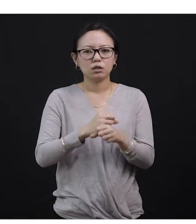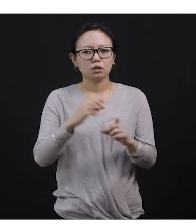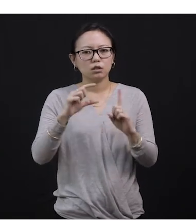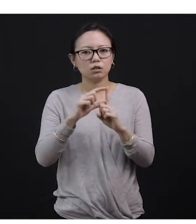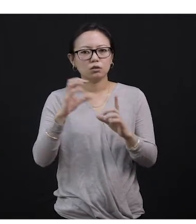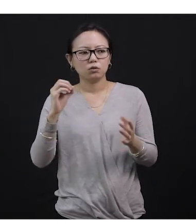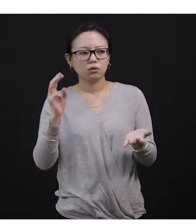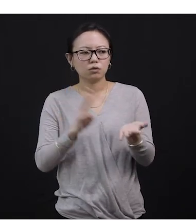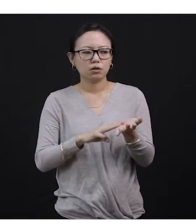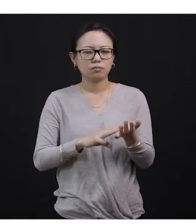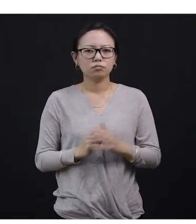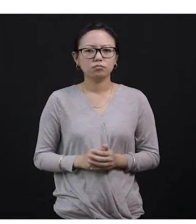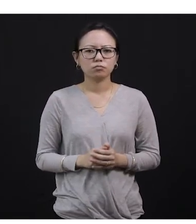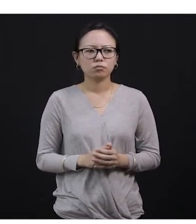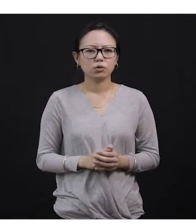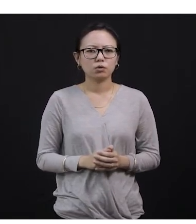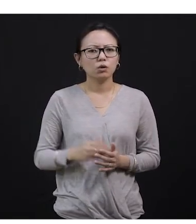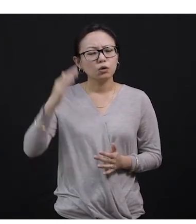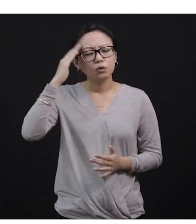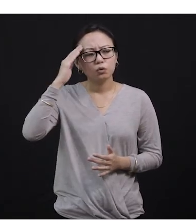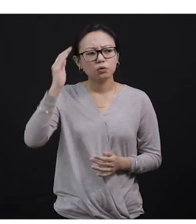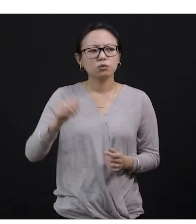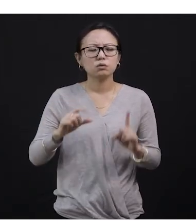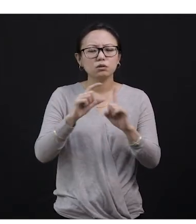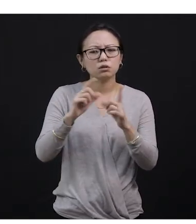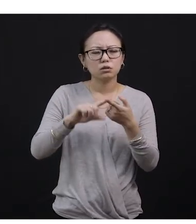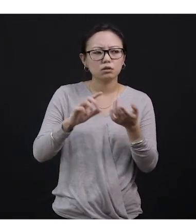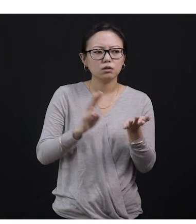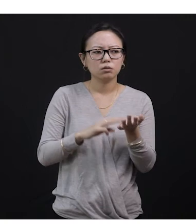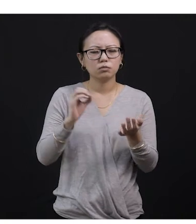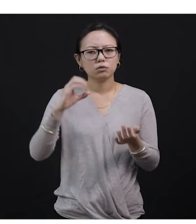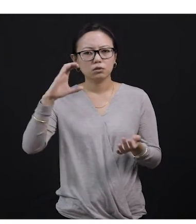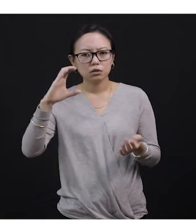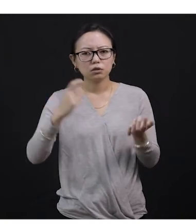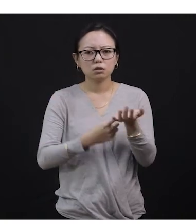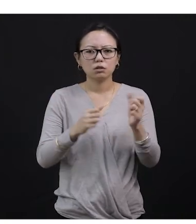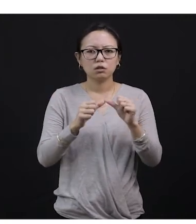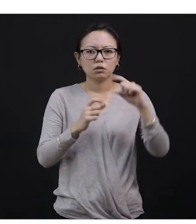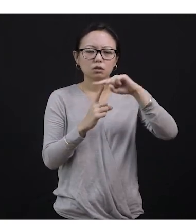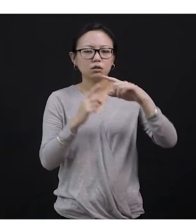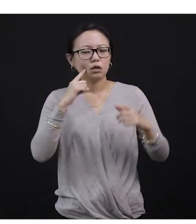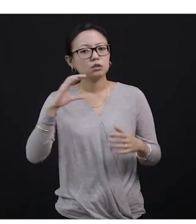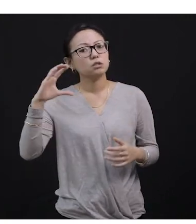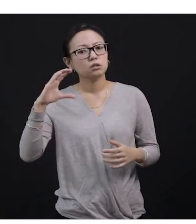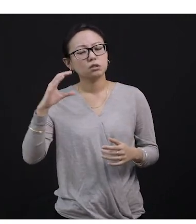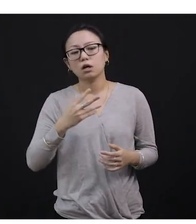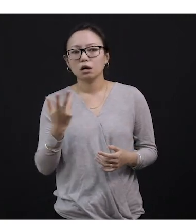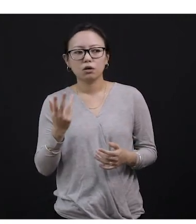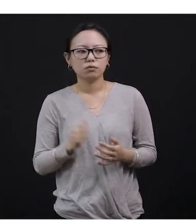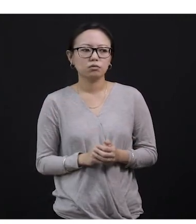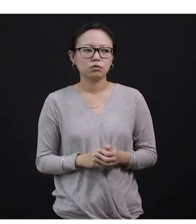records from Shakyas, Vindhyas, Lichavis Shakyas, okay? And we will also discuss on